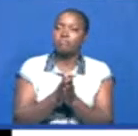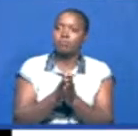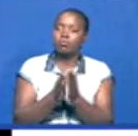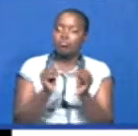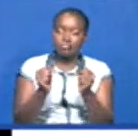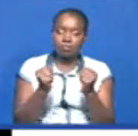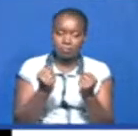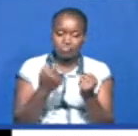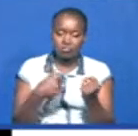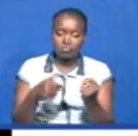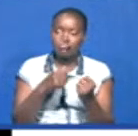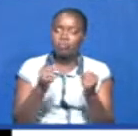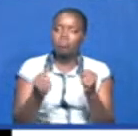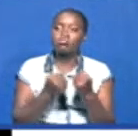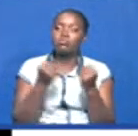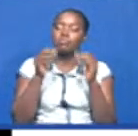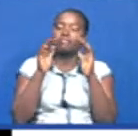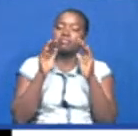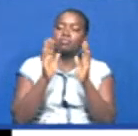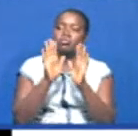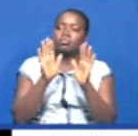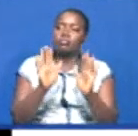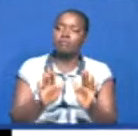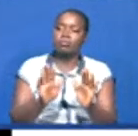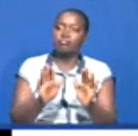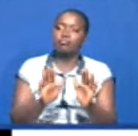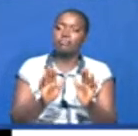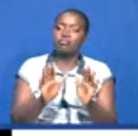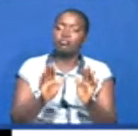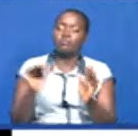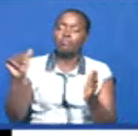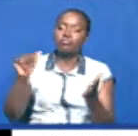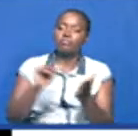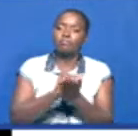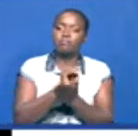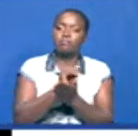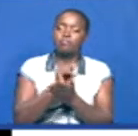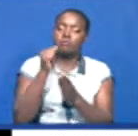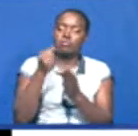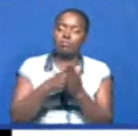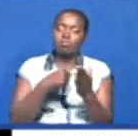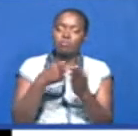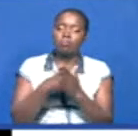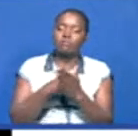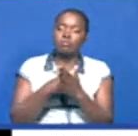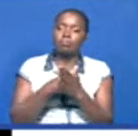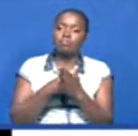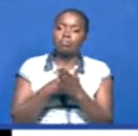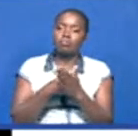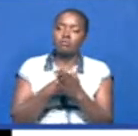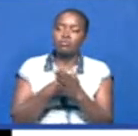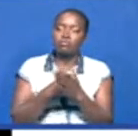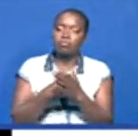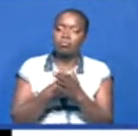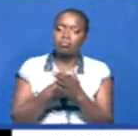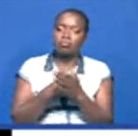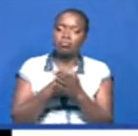us save the importers, the agony of having to fight with the